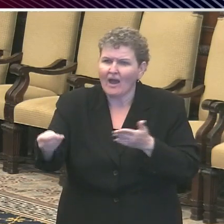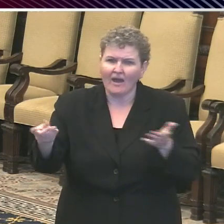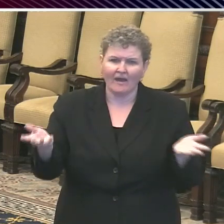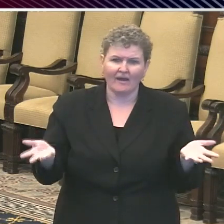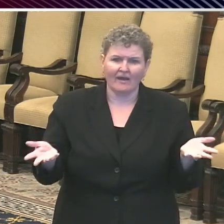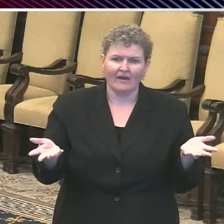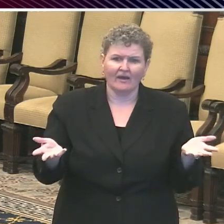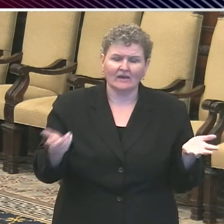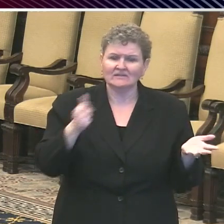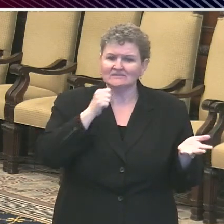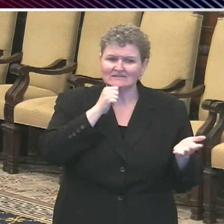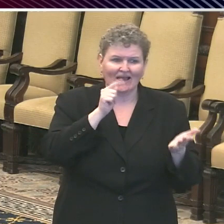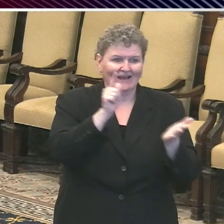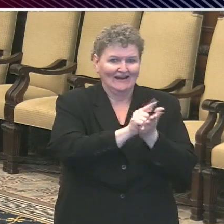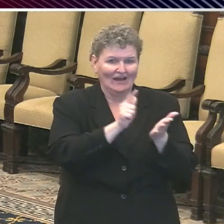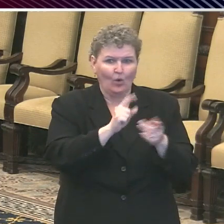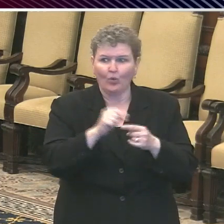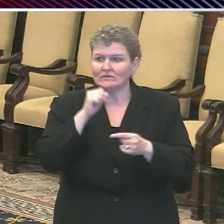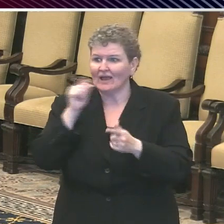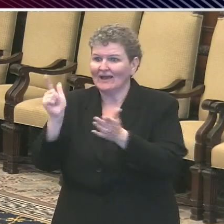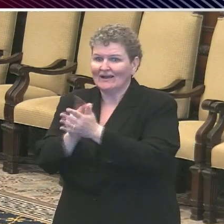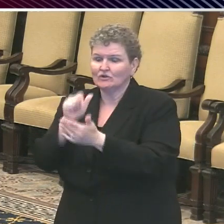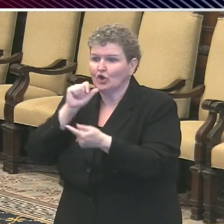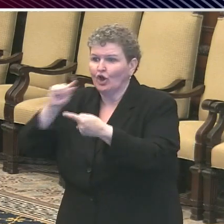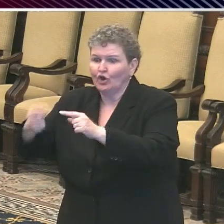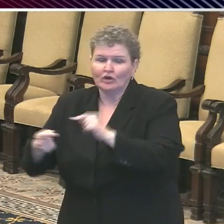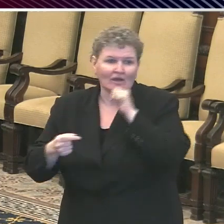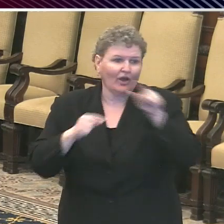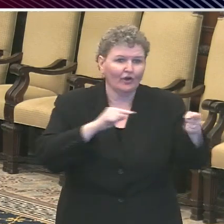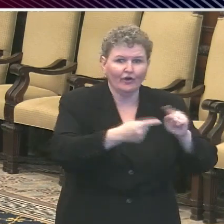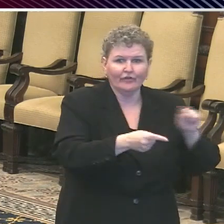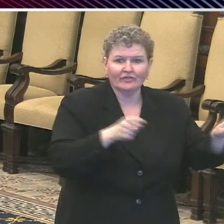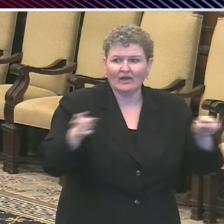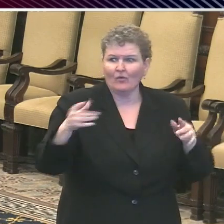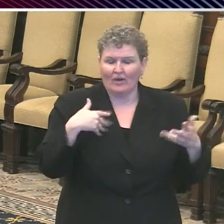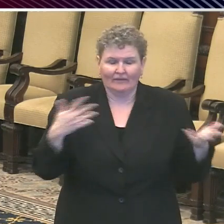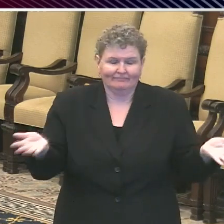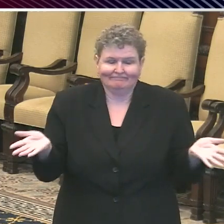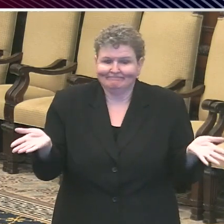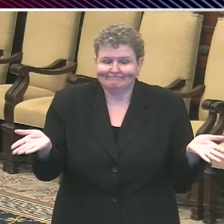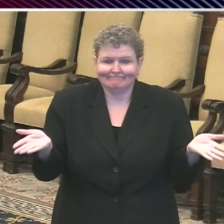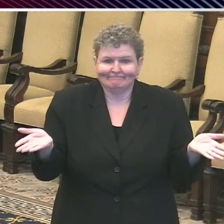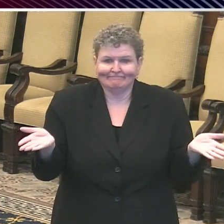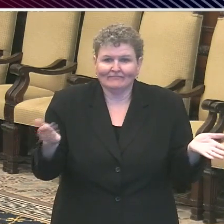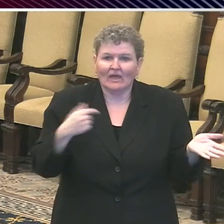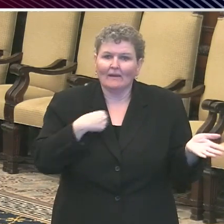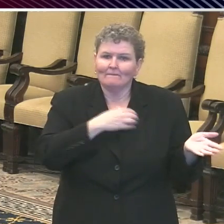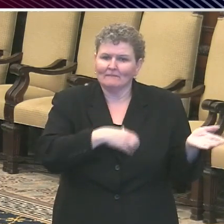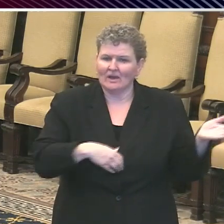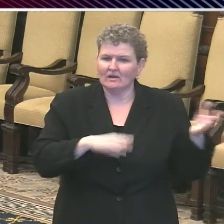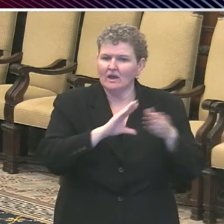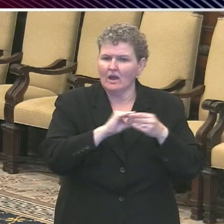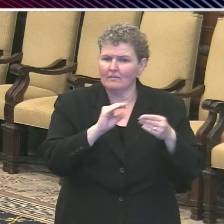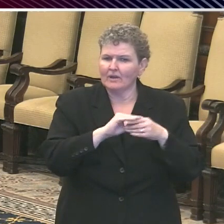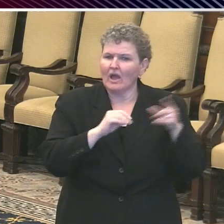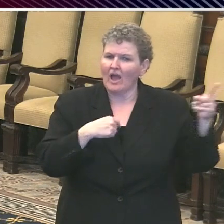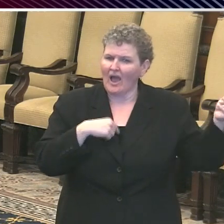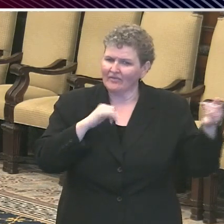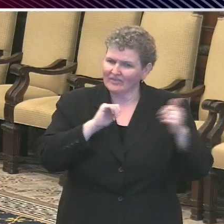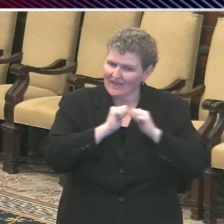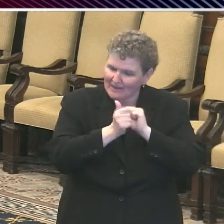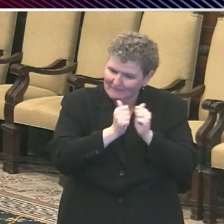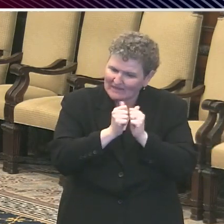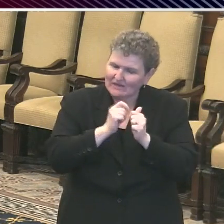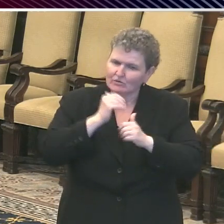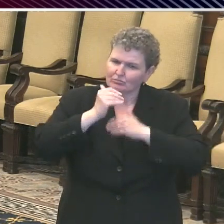it's legal. Yeah, and I actually do want to make a note there. For the mayor's comment, is we still have to have a competitive process. The